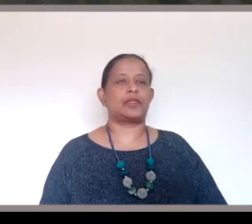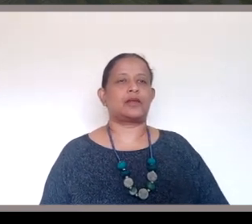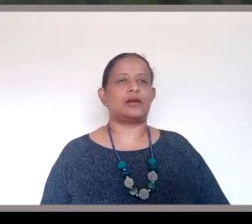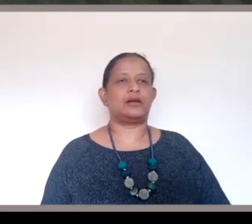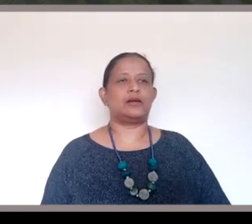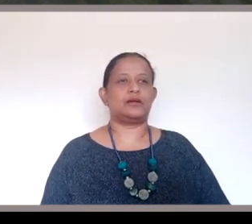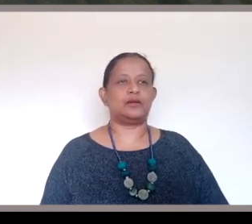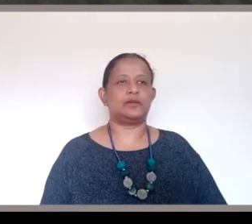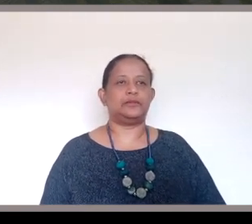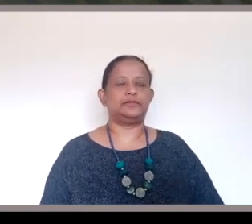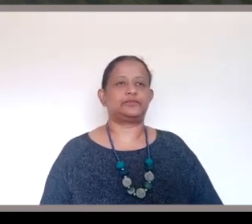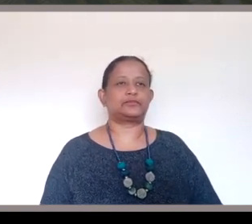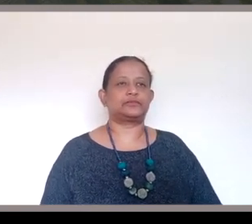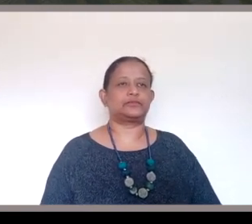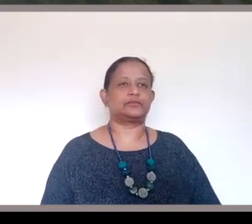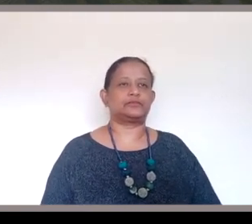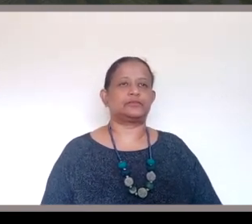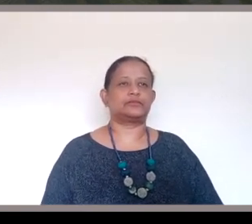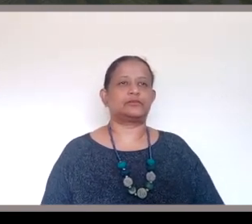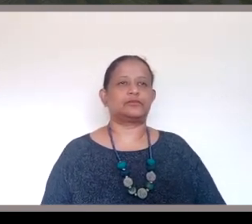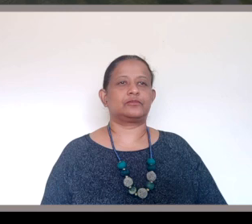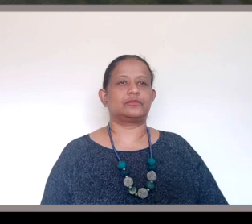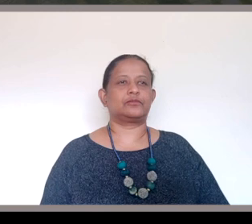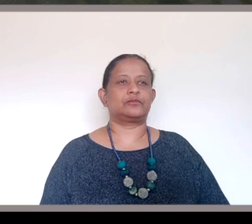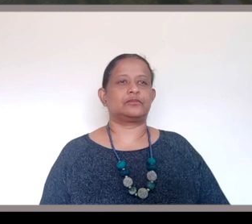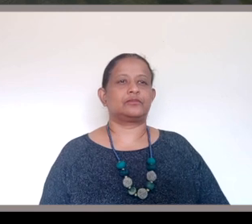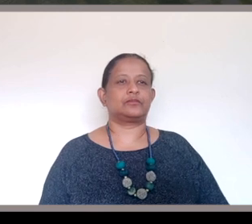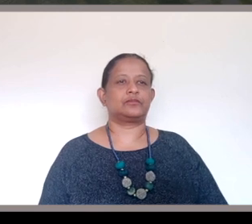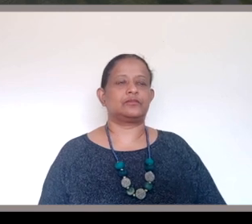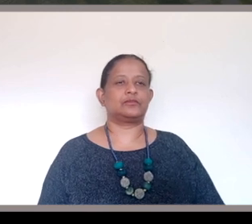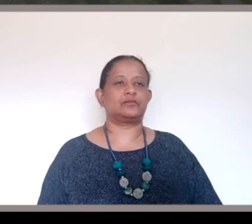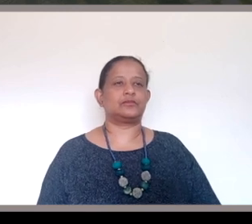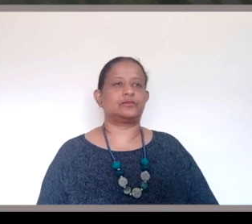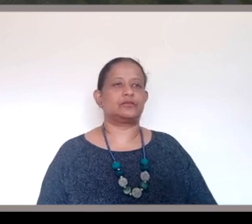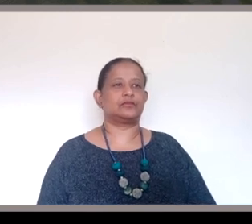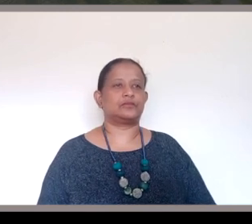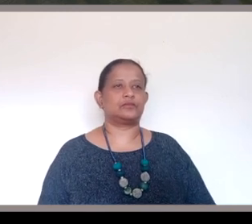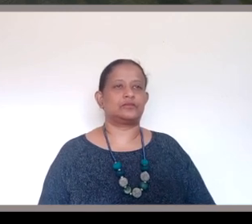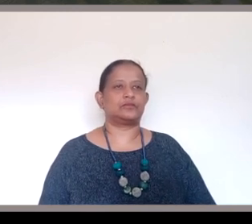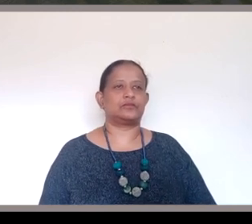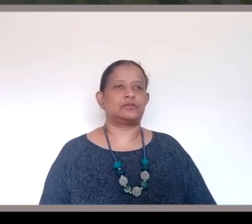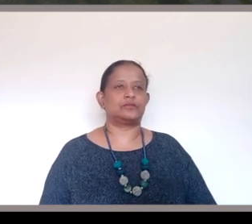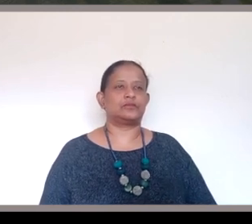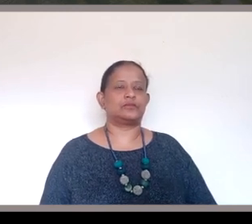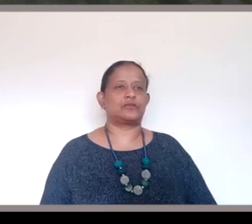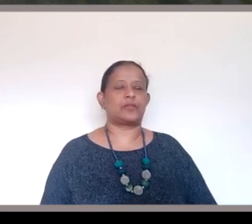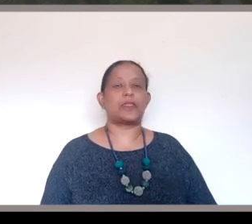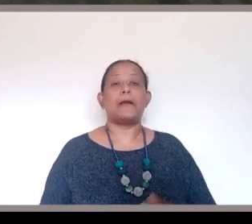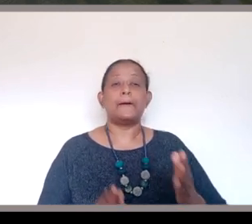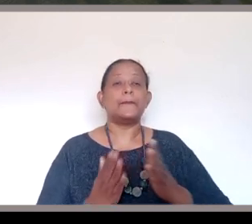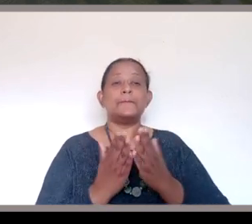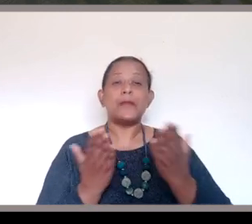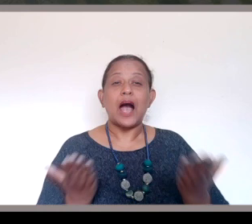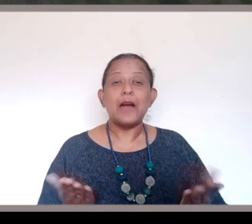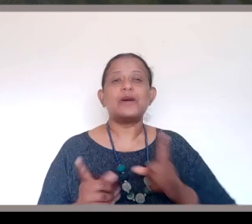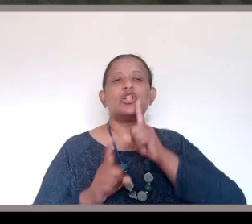about two different kinds of testing. Now, one is called trials and the other is called temptation. Both of them